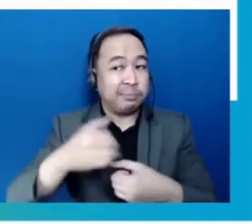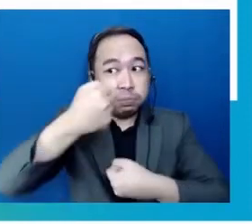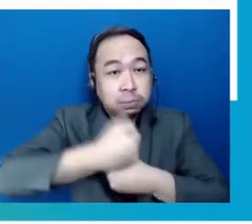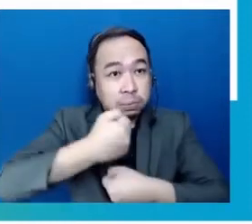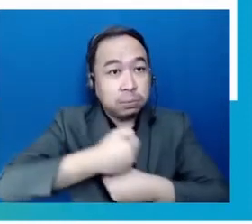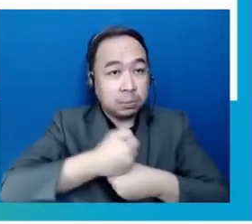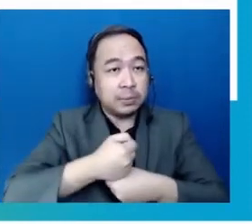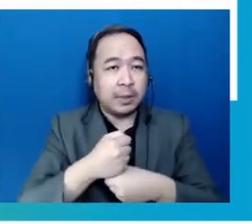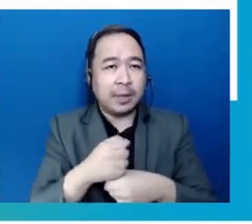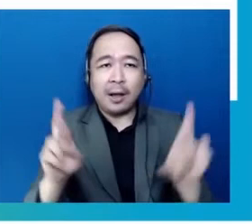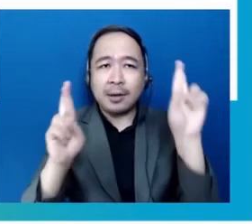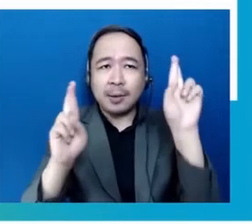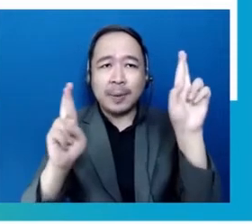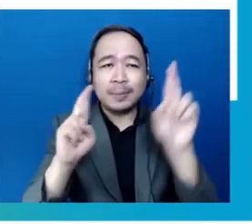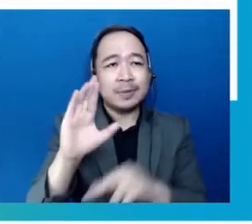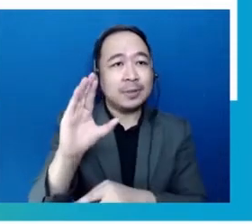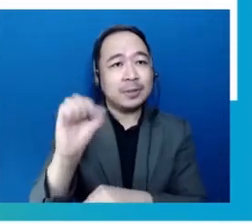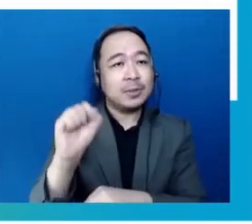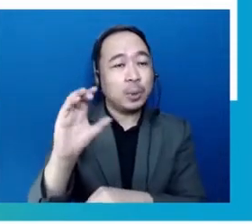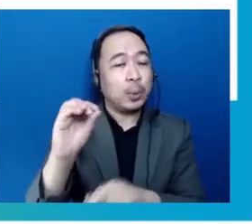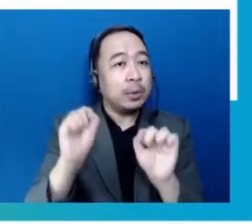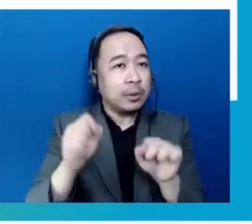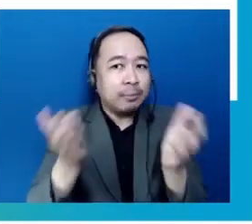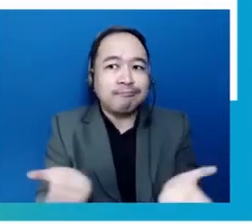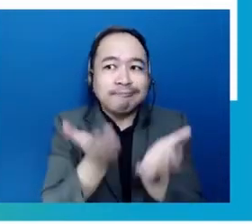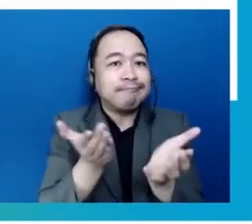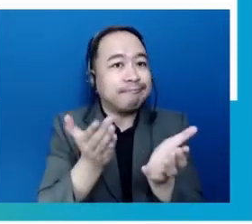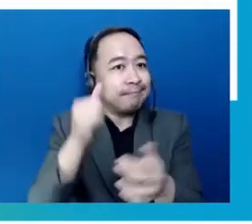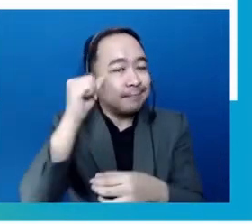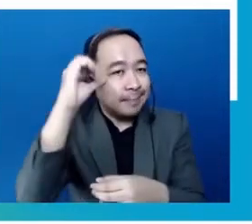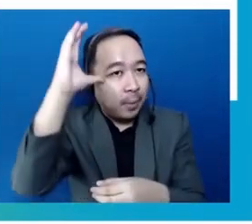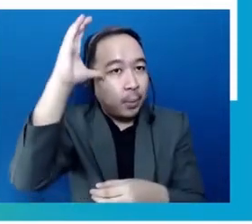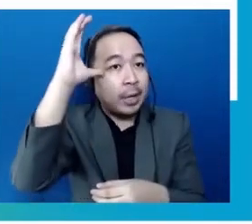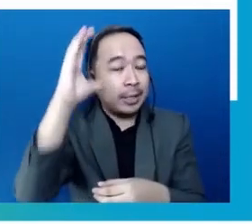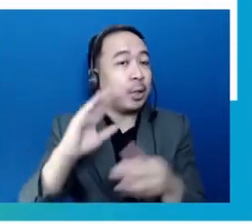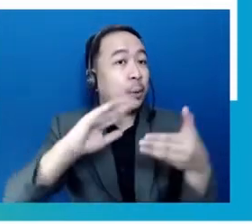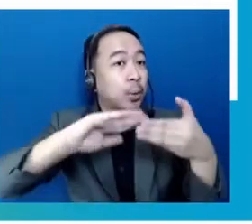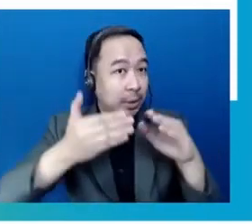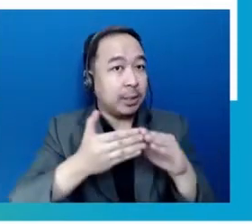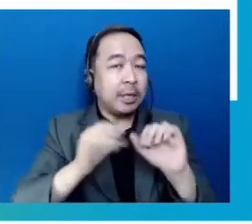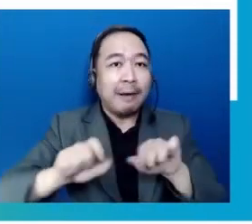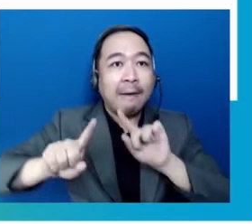I expect that CSOs can raise community awareness and address vaccine hesitancy.